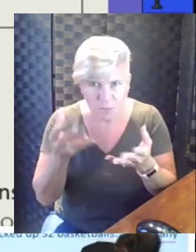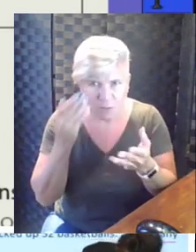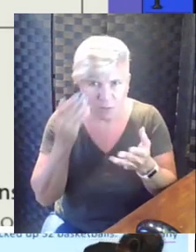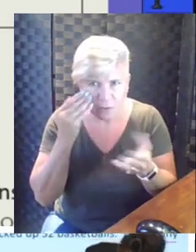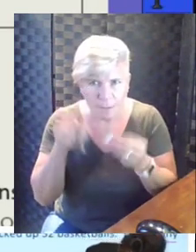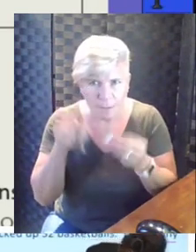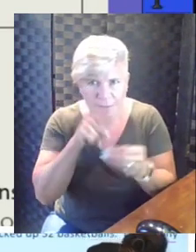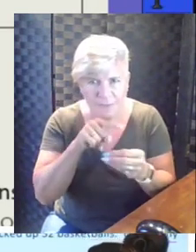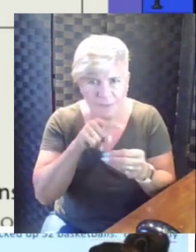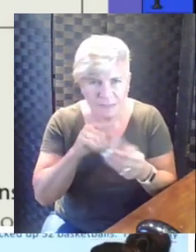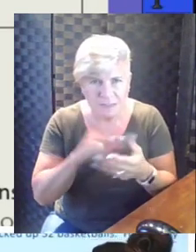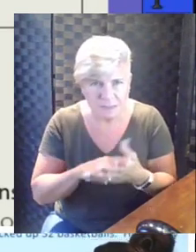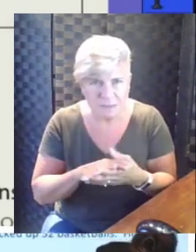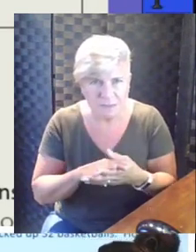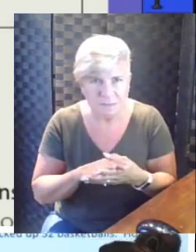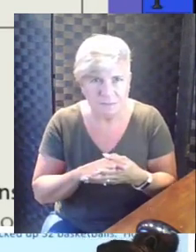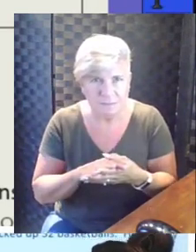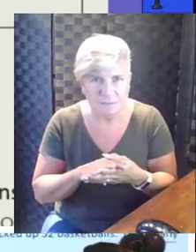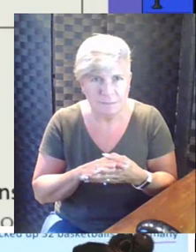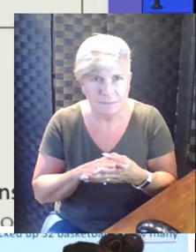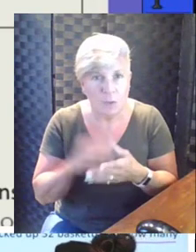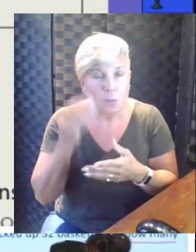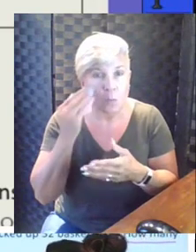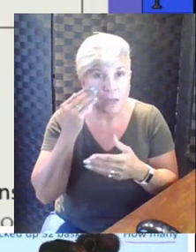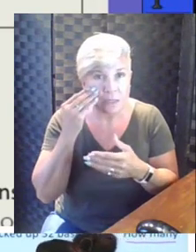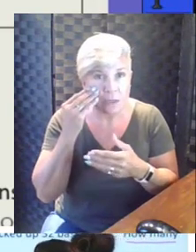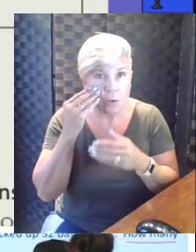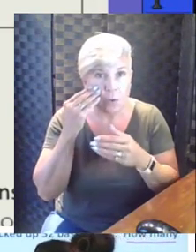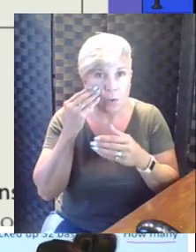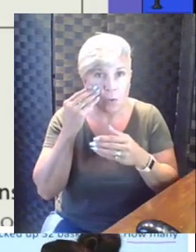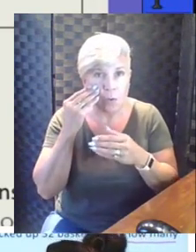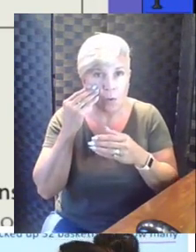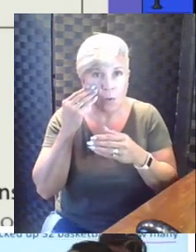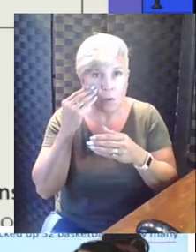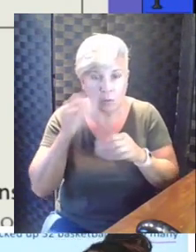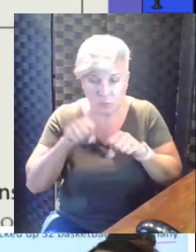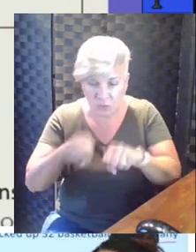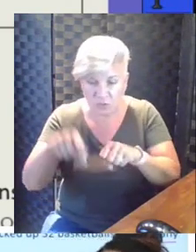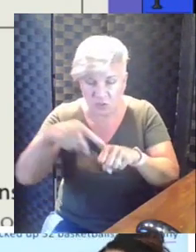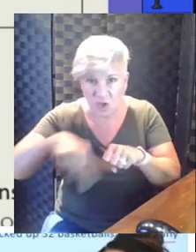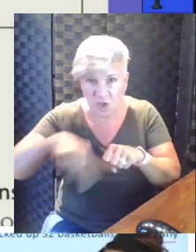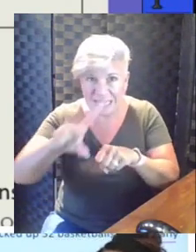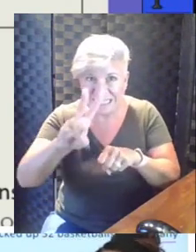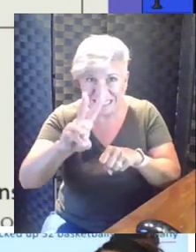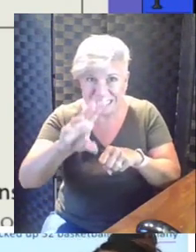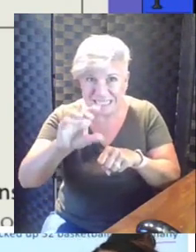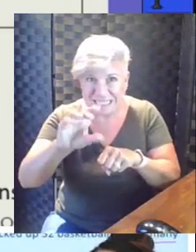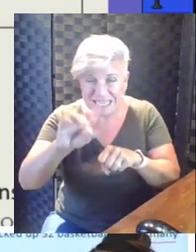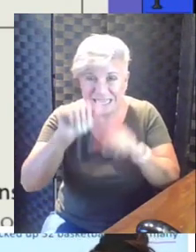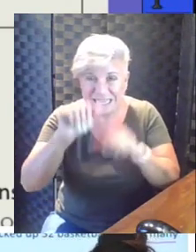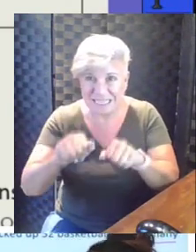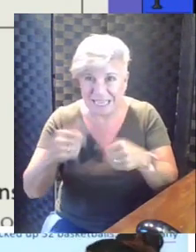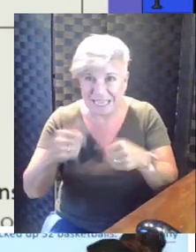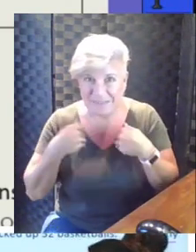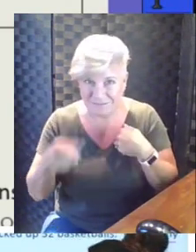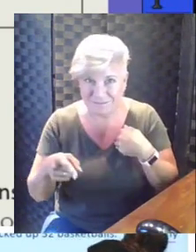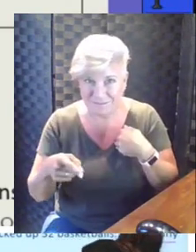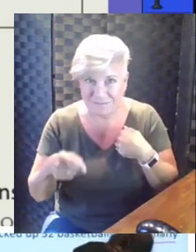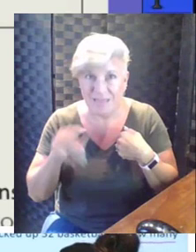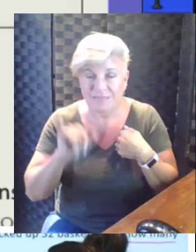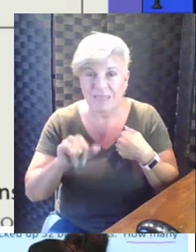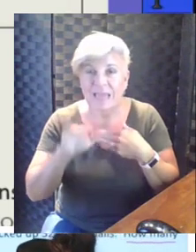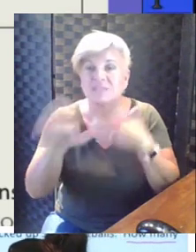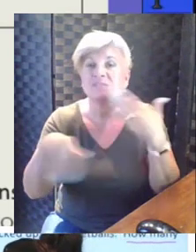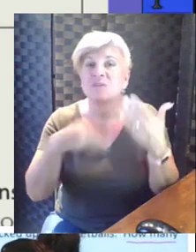we know about this problem? We know the cart holds 68 basketballs. That's the